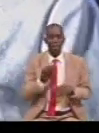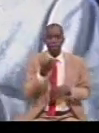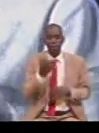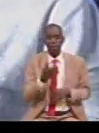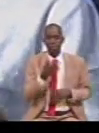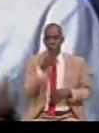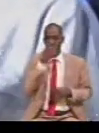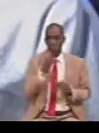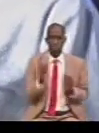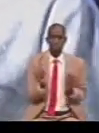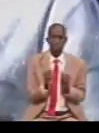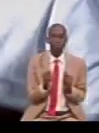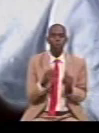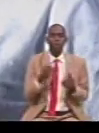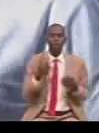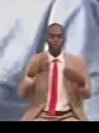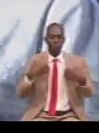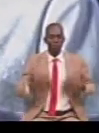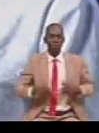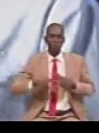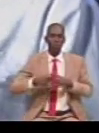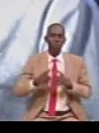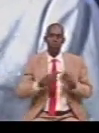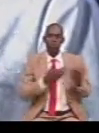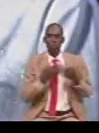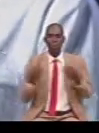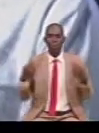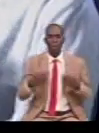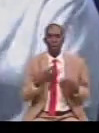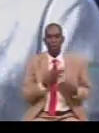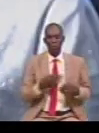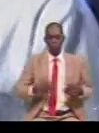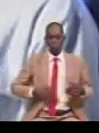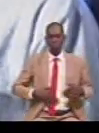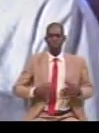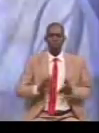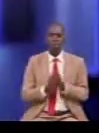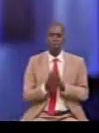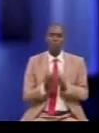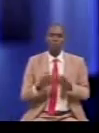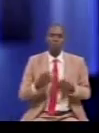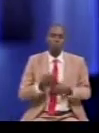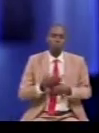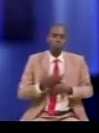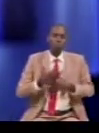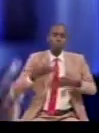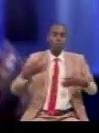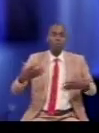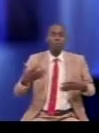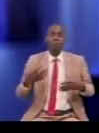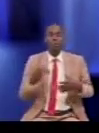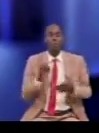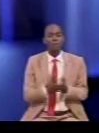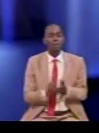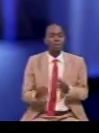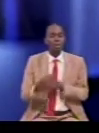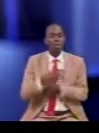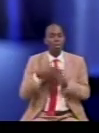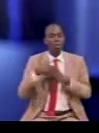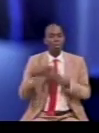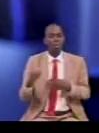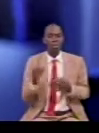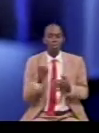My body system pains me a lot, and my stomach will swell up. Most times, I don't go to toilet. But that day, immediately after the